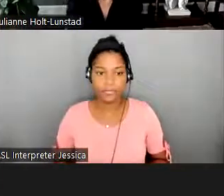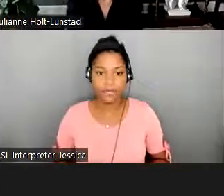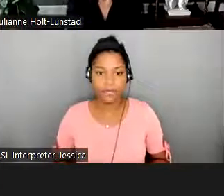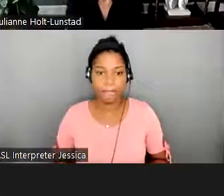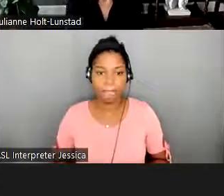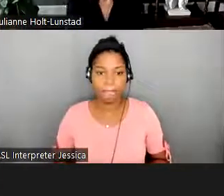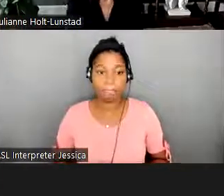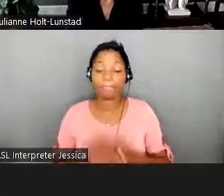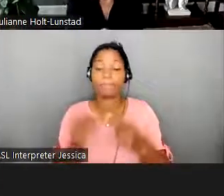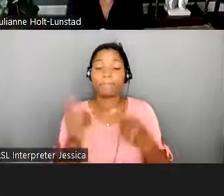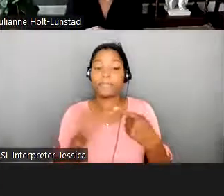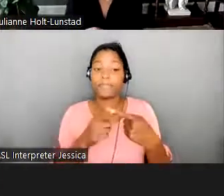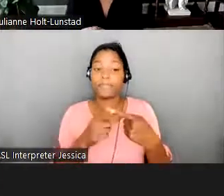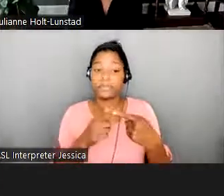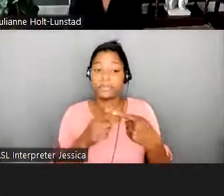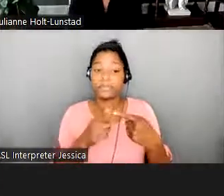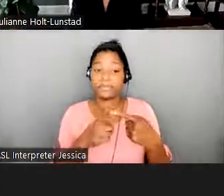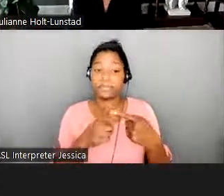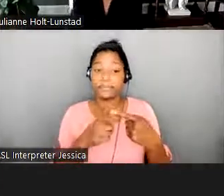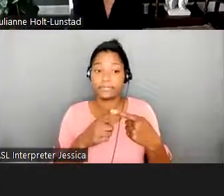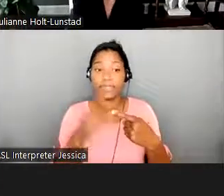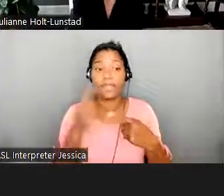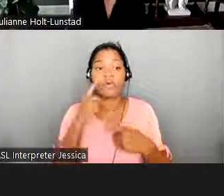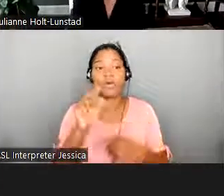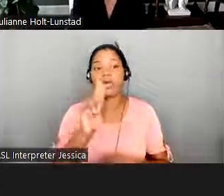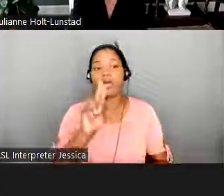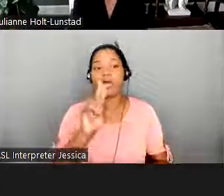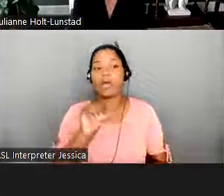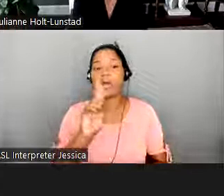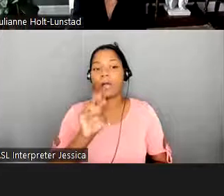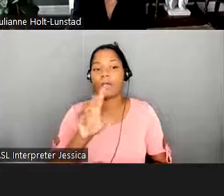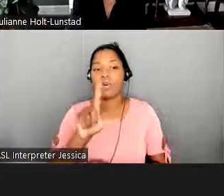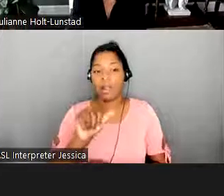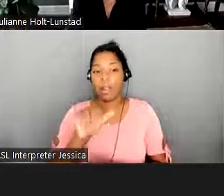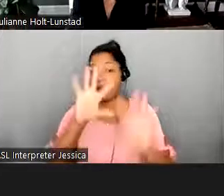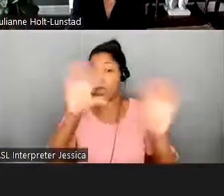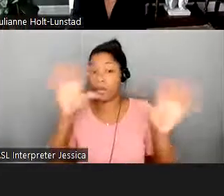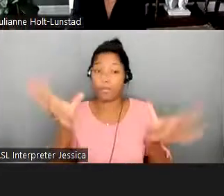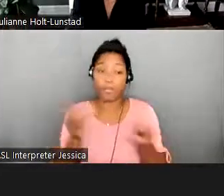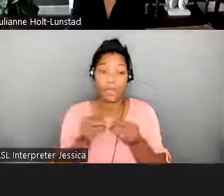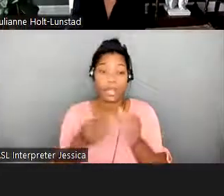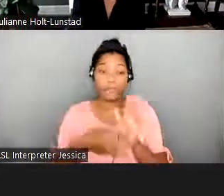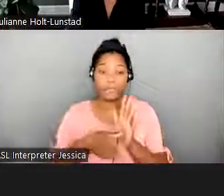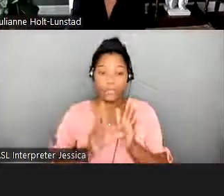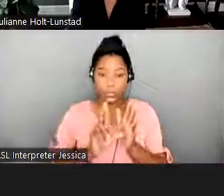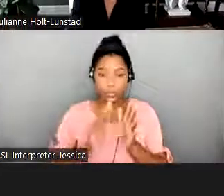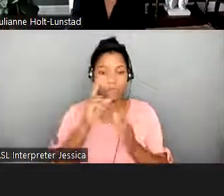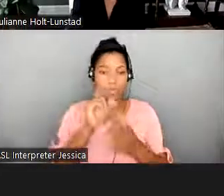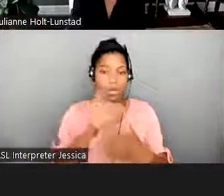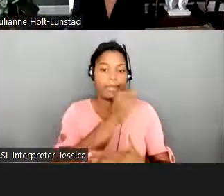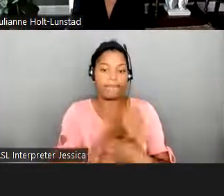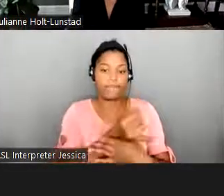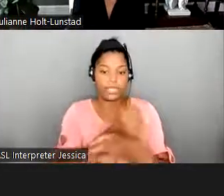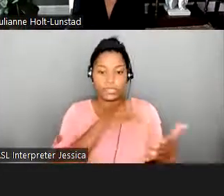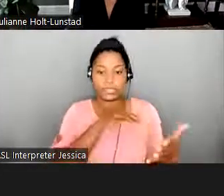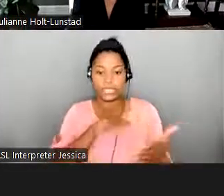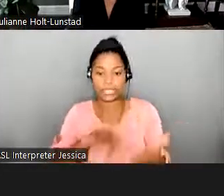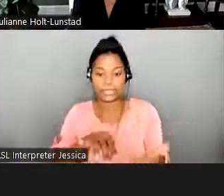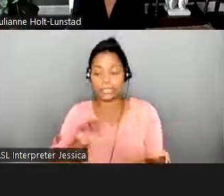The first was an umbrella review of intervention studies that included data